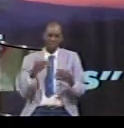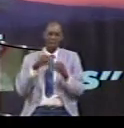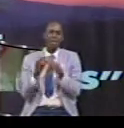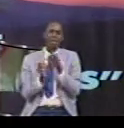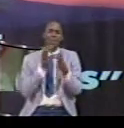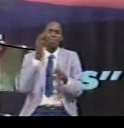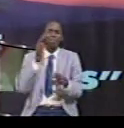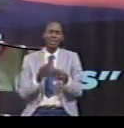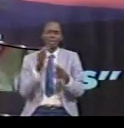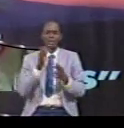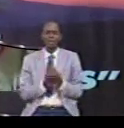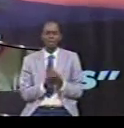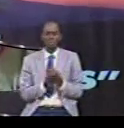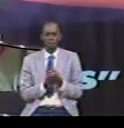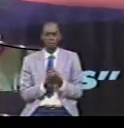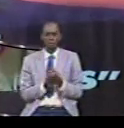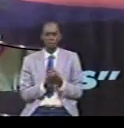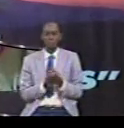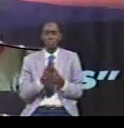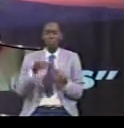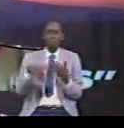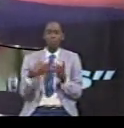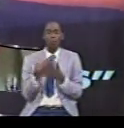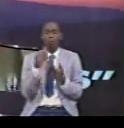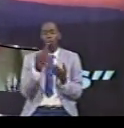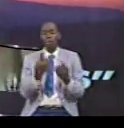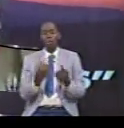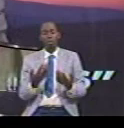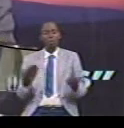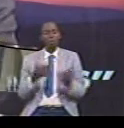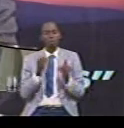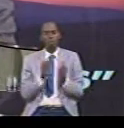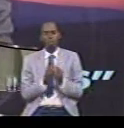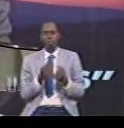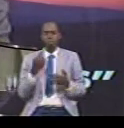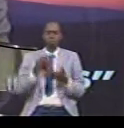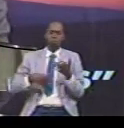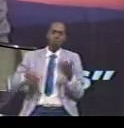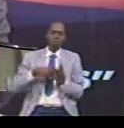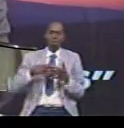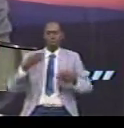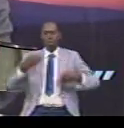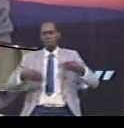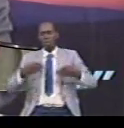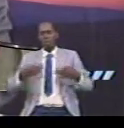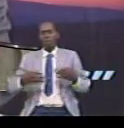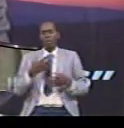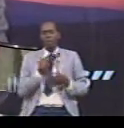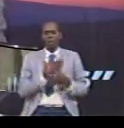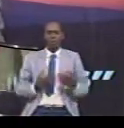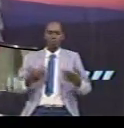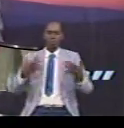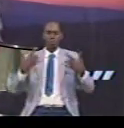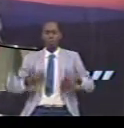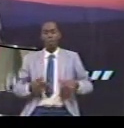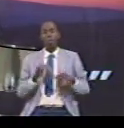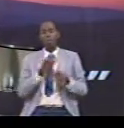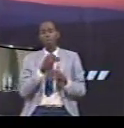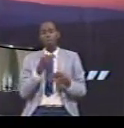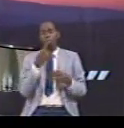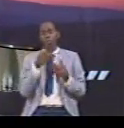Jesus' name. All those who came in with condemnation, Lord, I pray the blood of Jesus will wipe